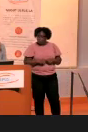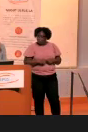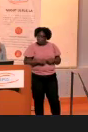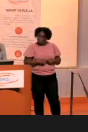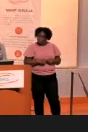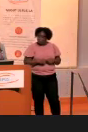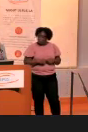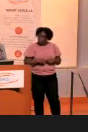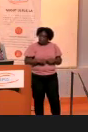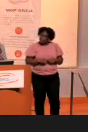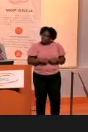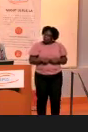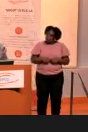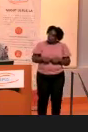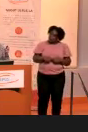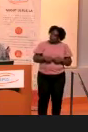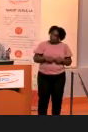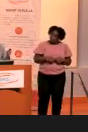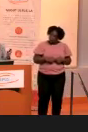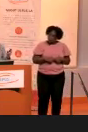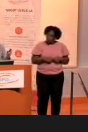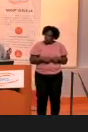So that's one multi-target approach. So the